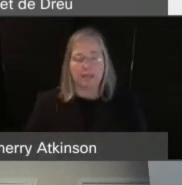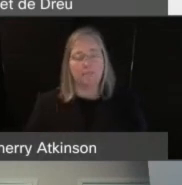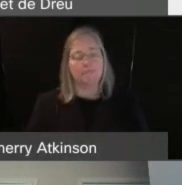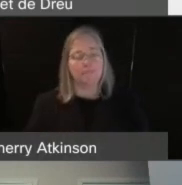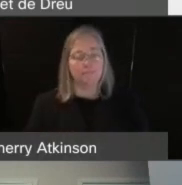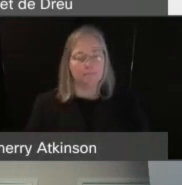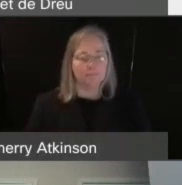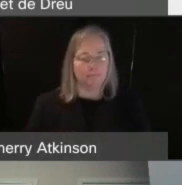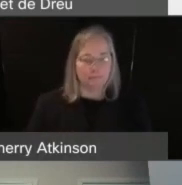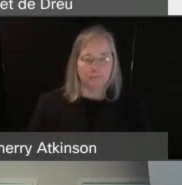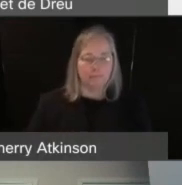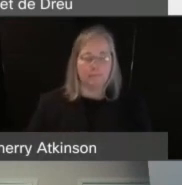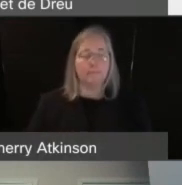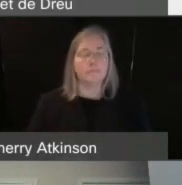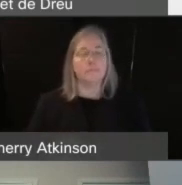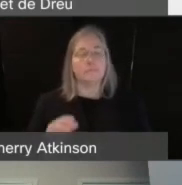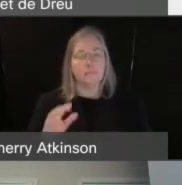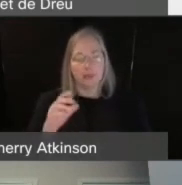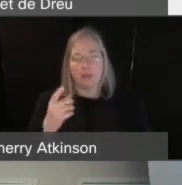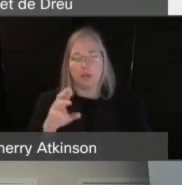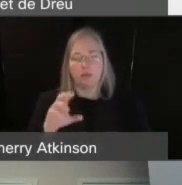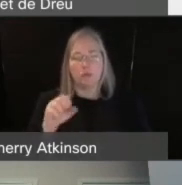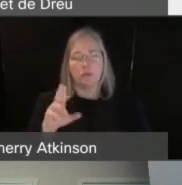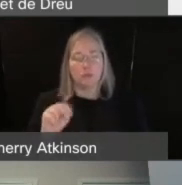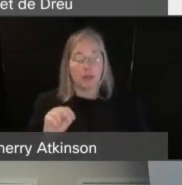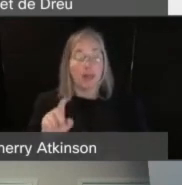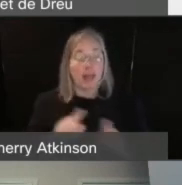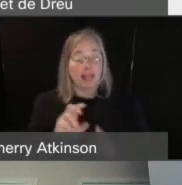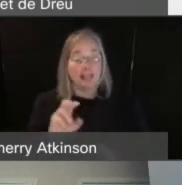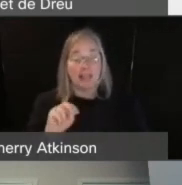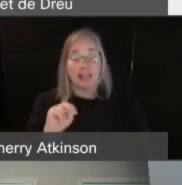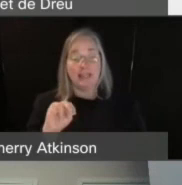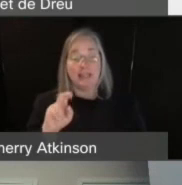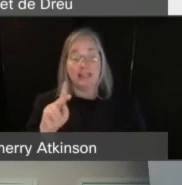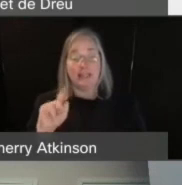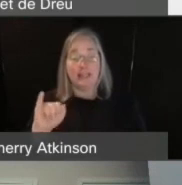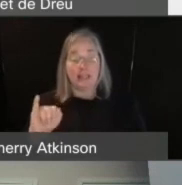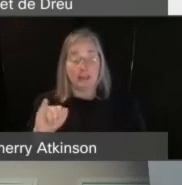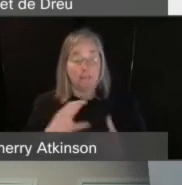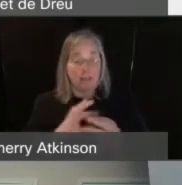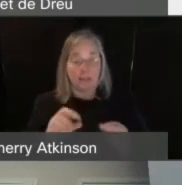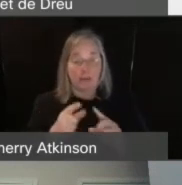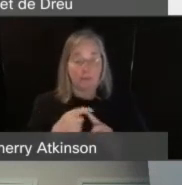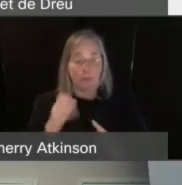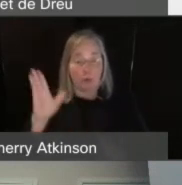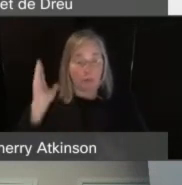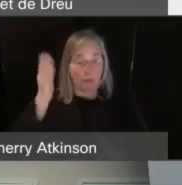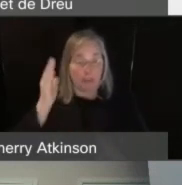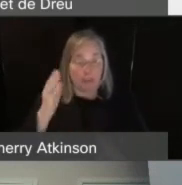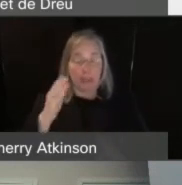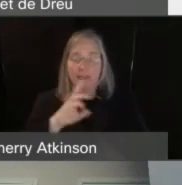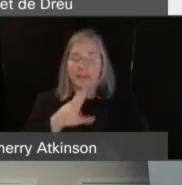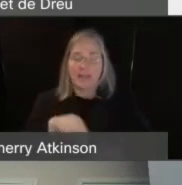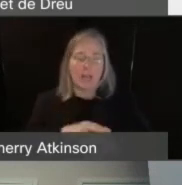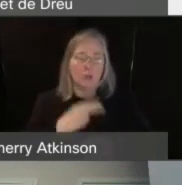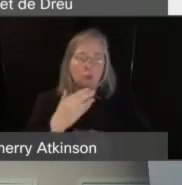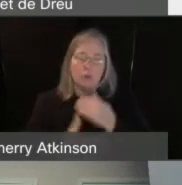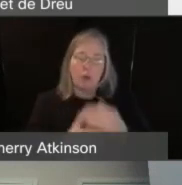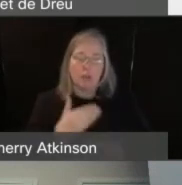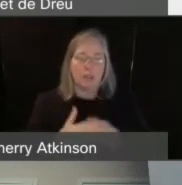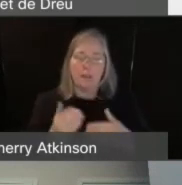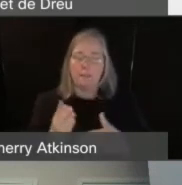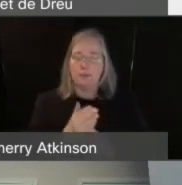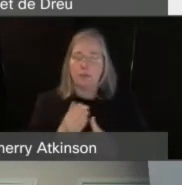Yeah, as Nikki mentioned that in her presentation, the natural process between